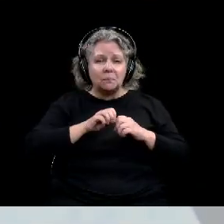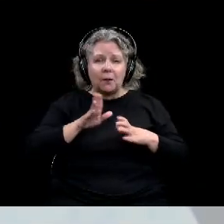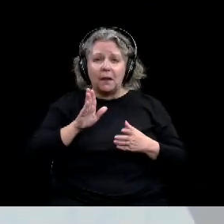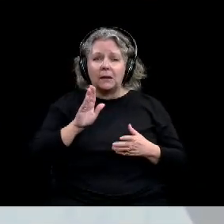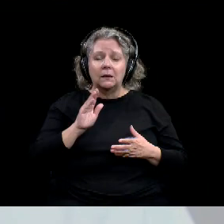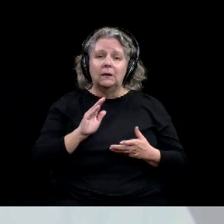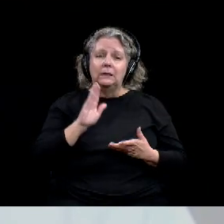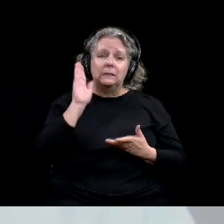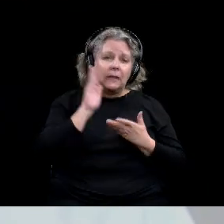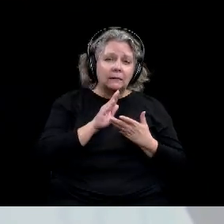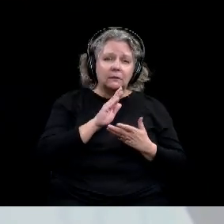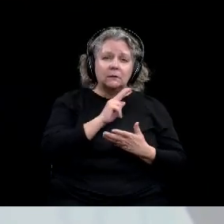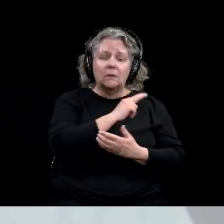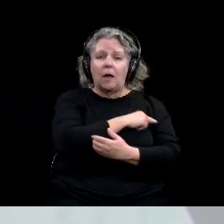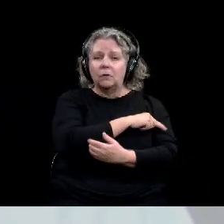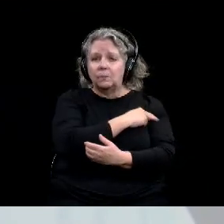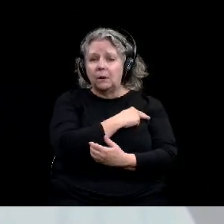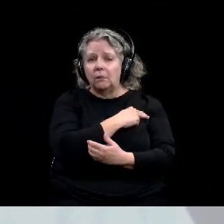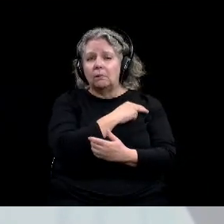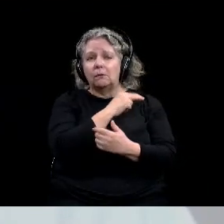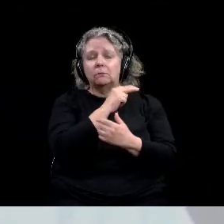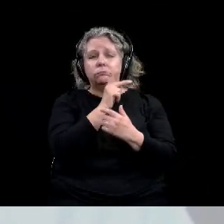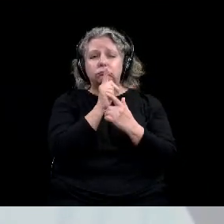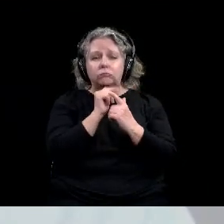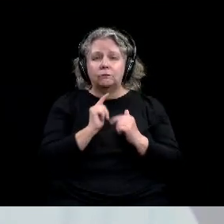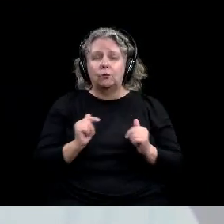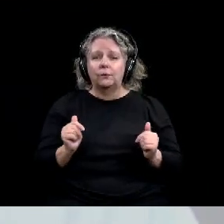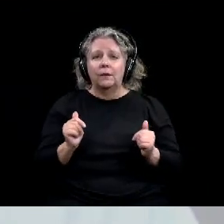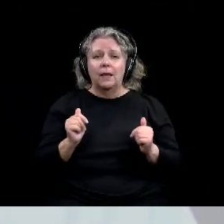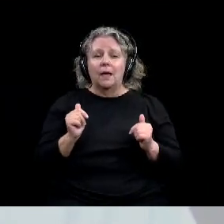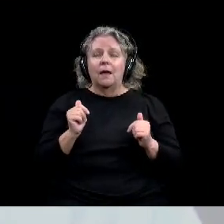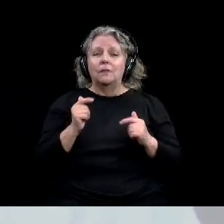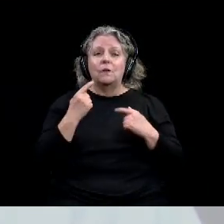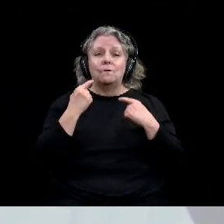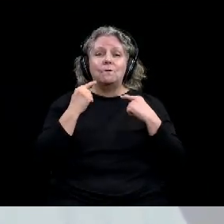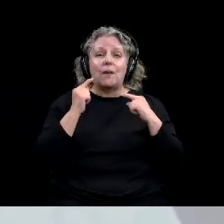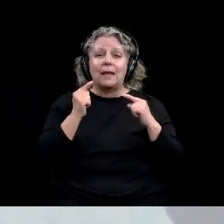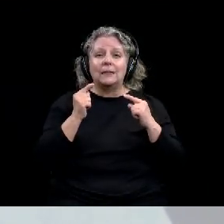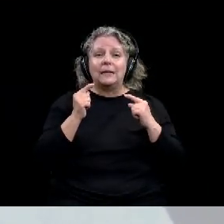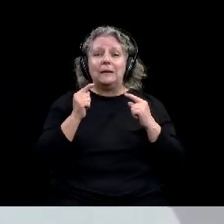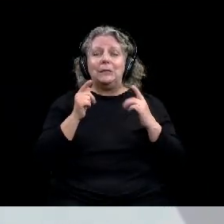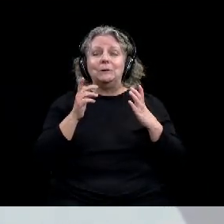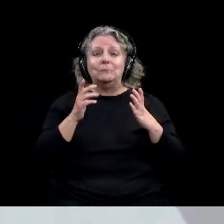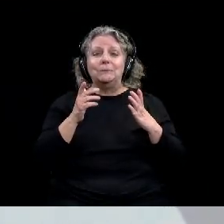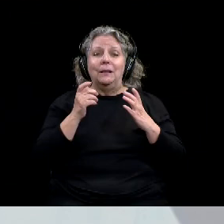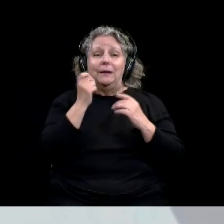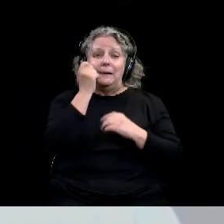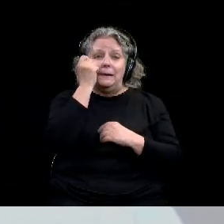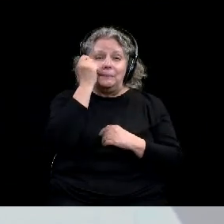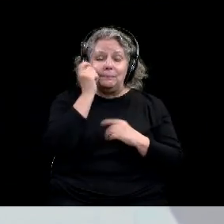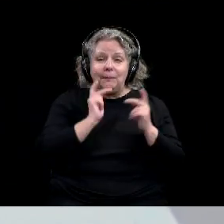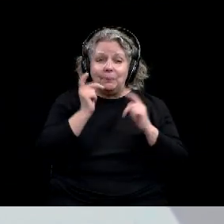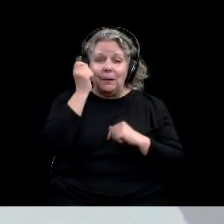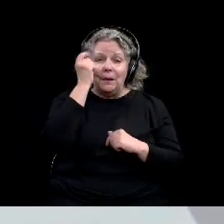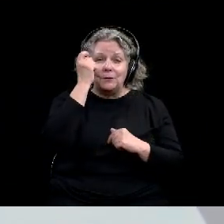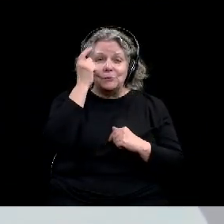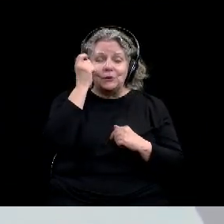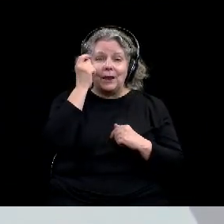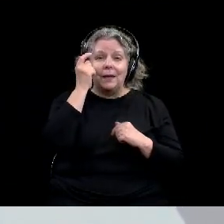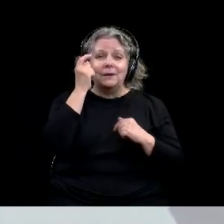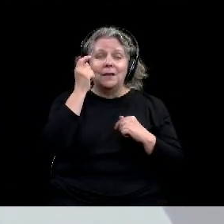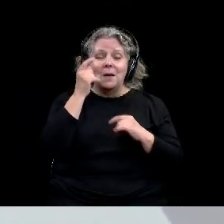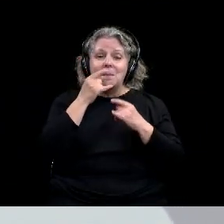up in a dispute around layers of mask or some other